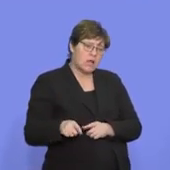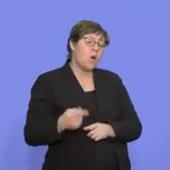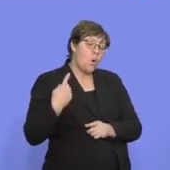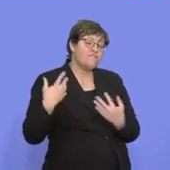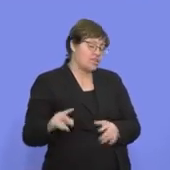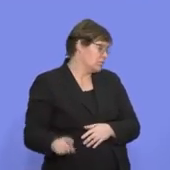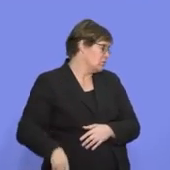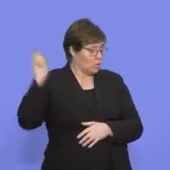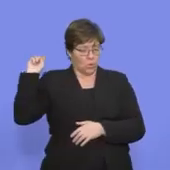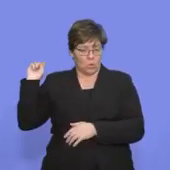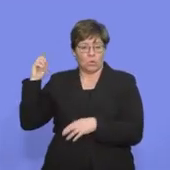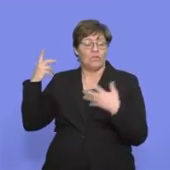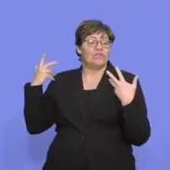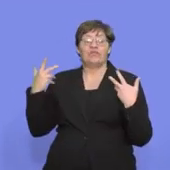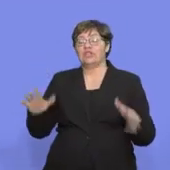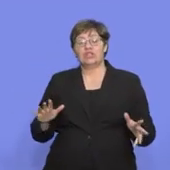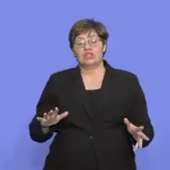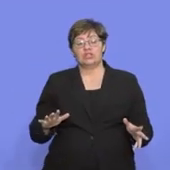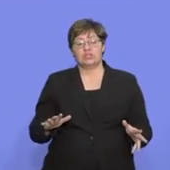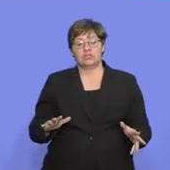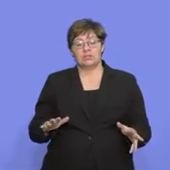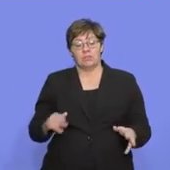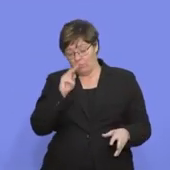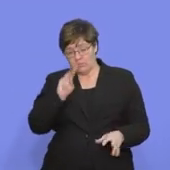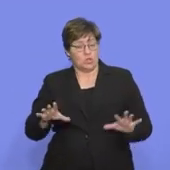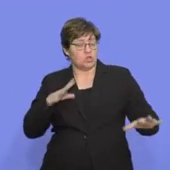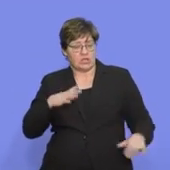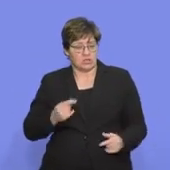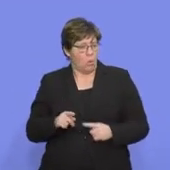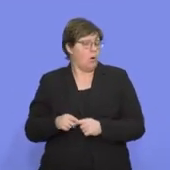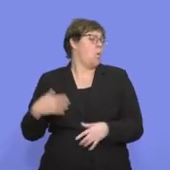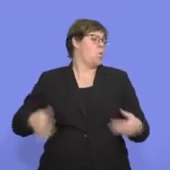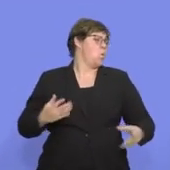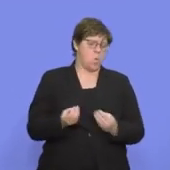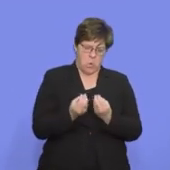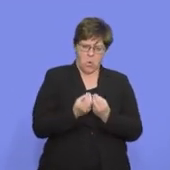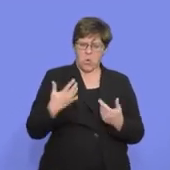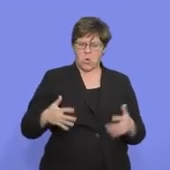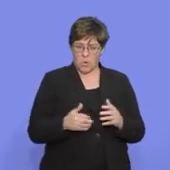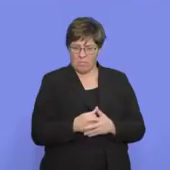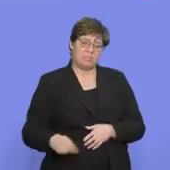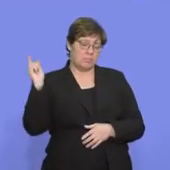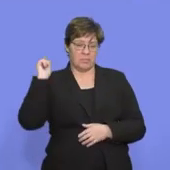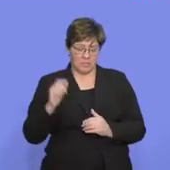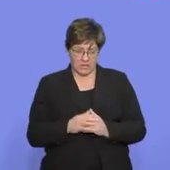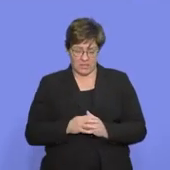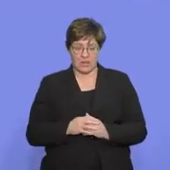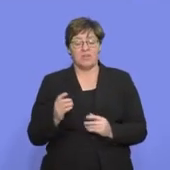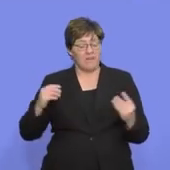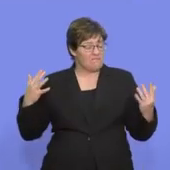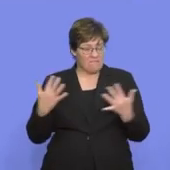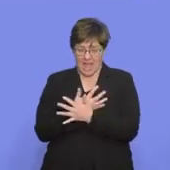system already reacted and pulled away your hand, right, to save your poor finger. That is a reflex action. Very